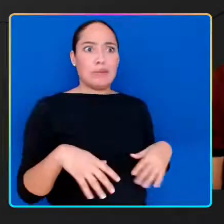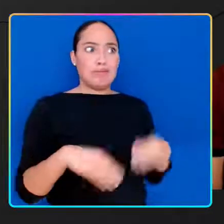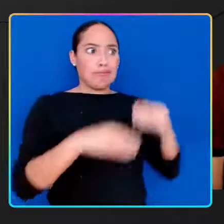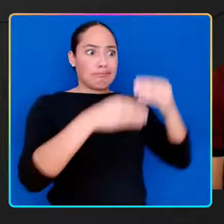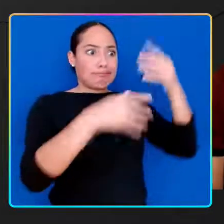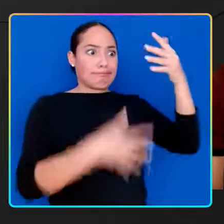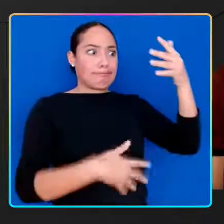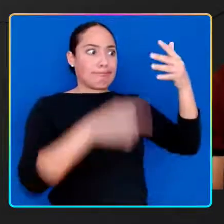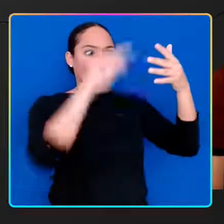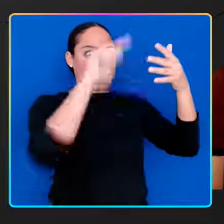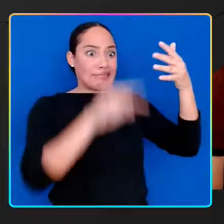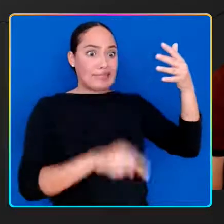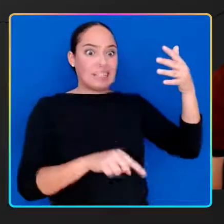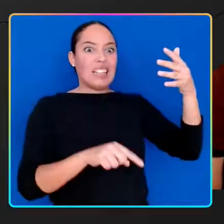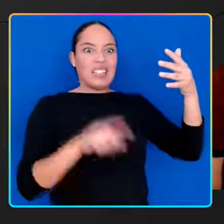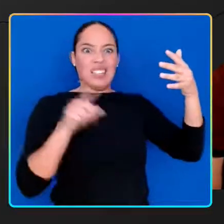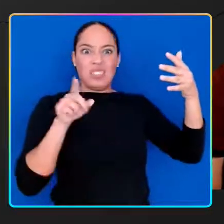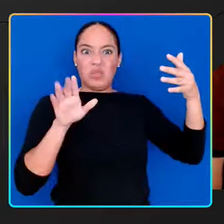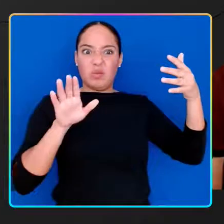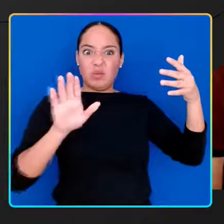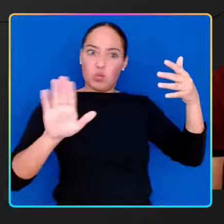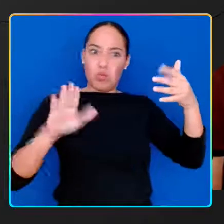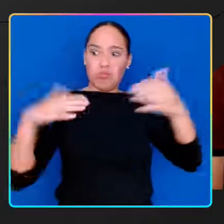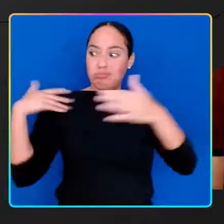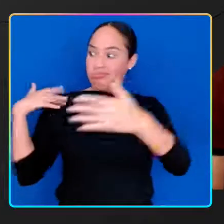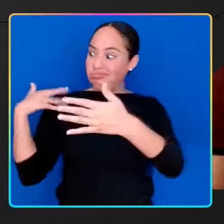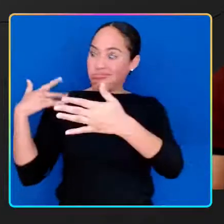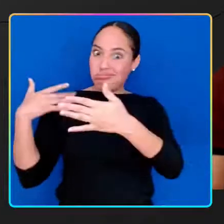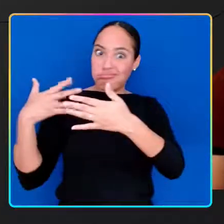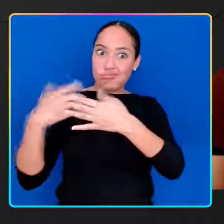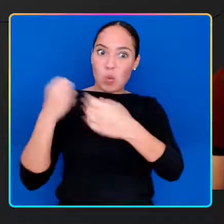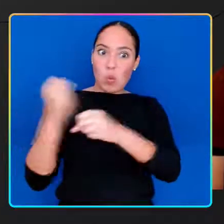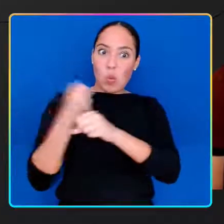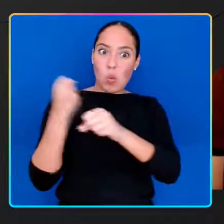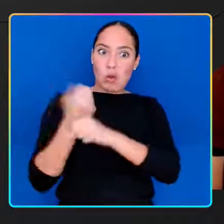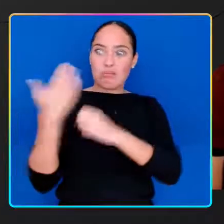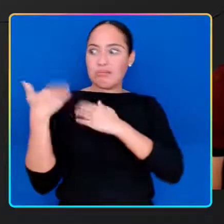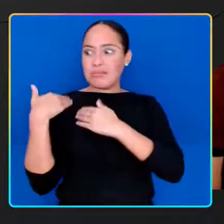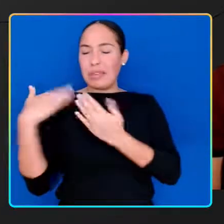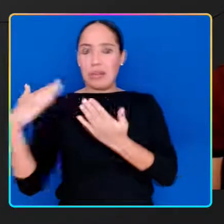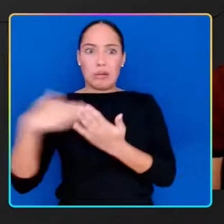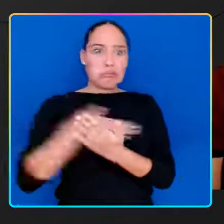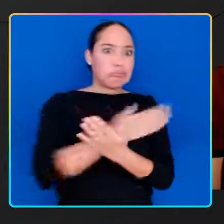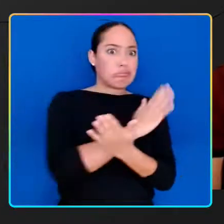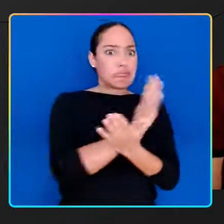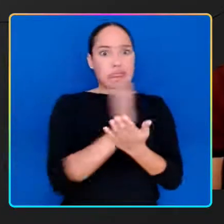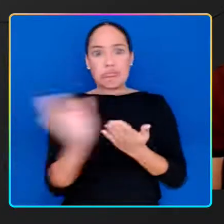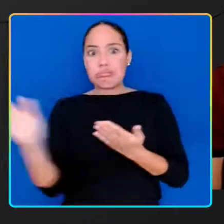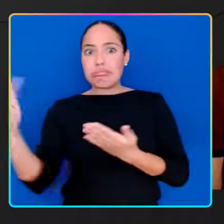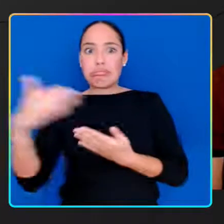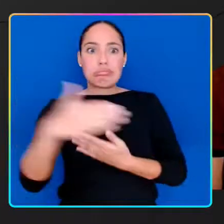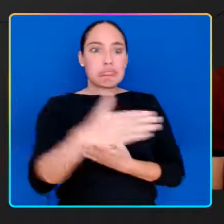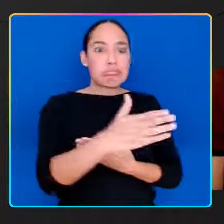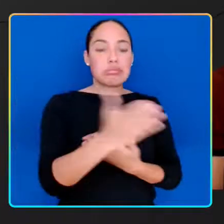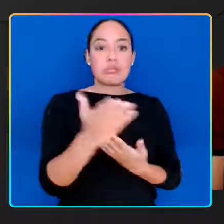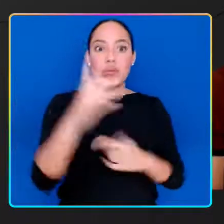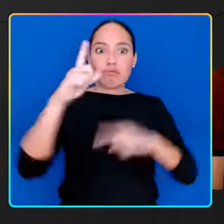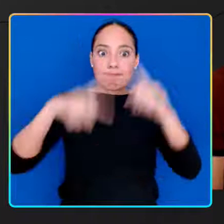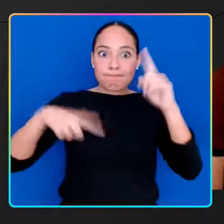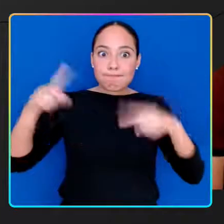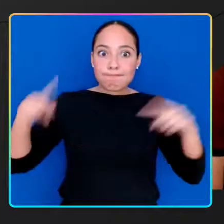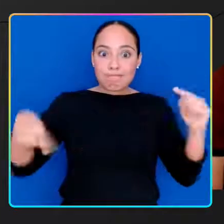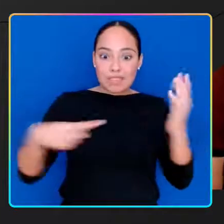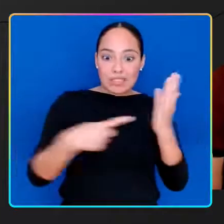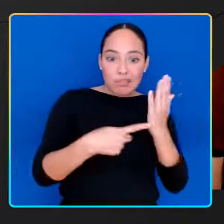through varying different parts of technology. Can we dig into one of your projects?